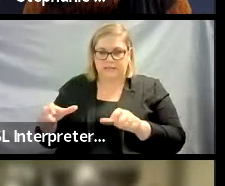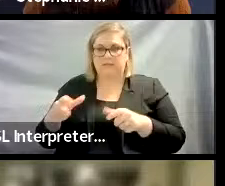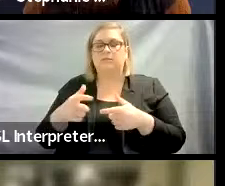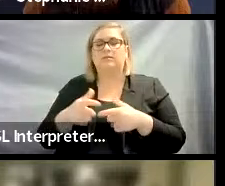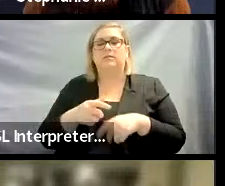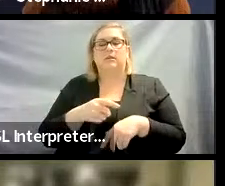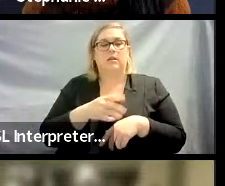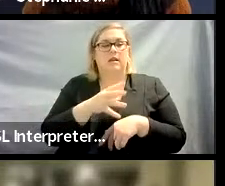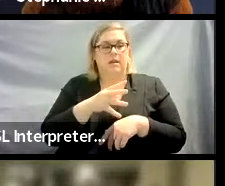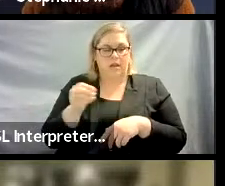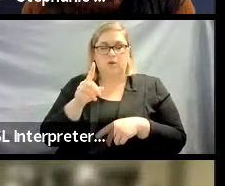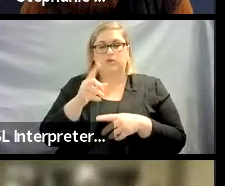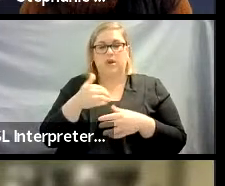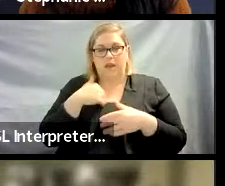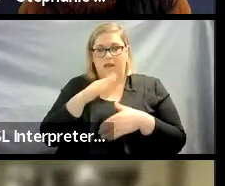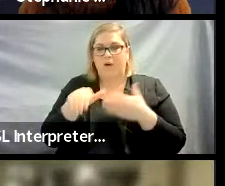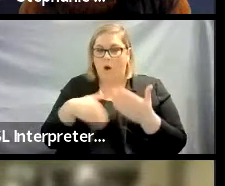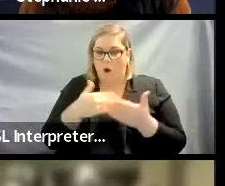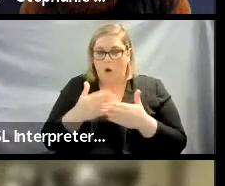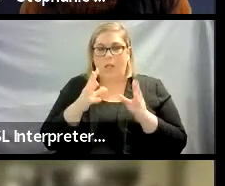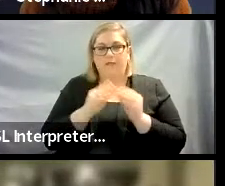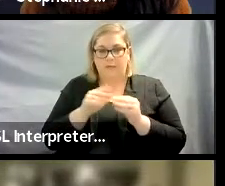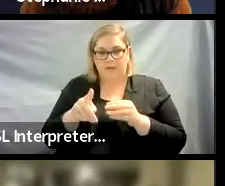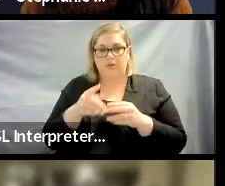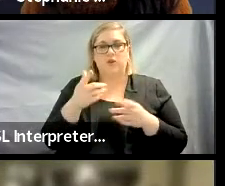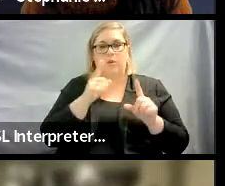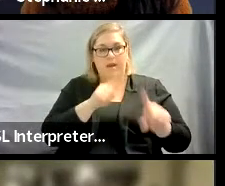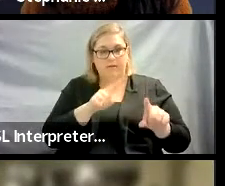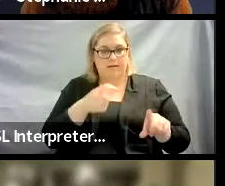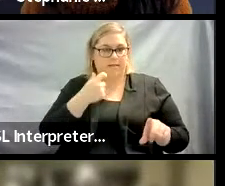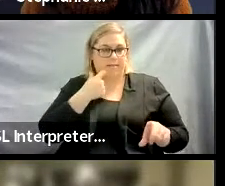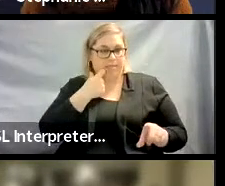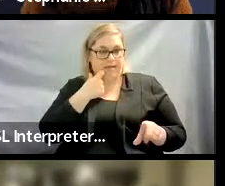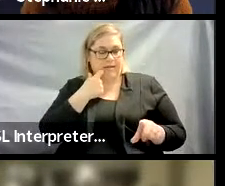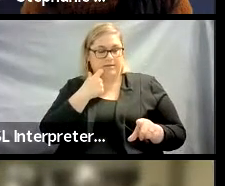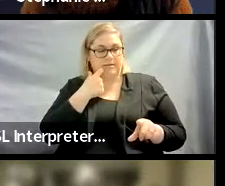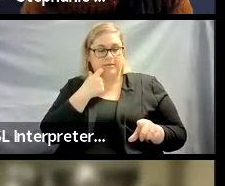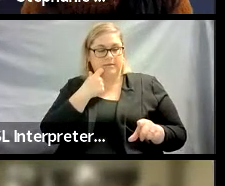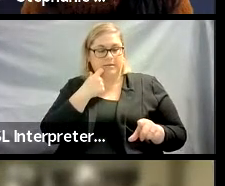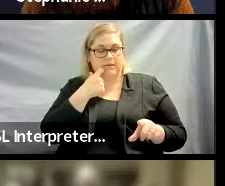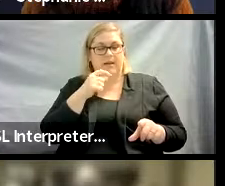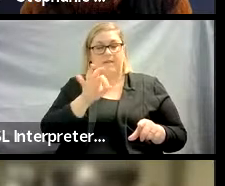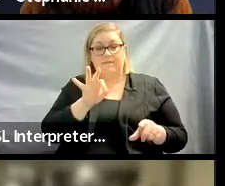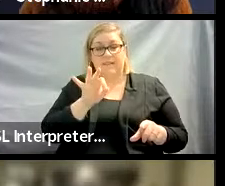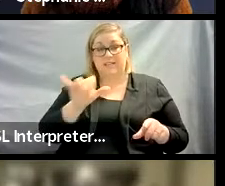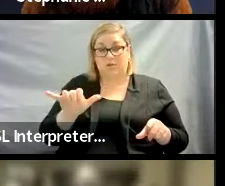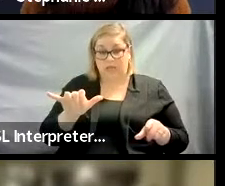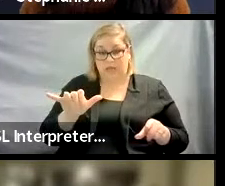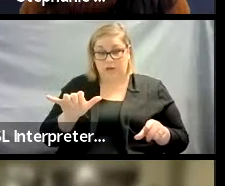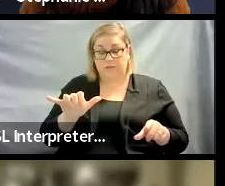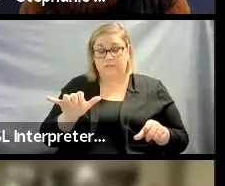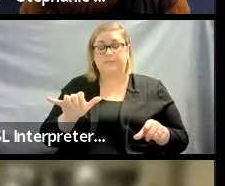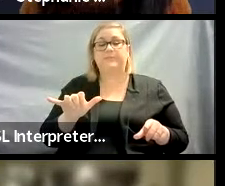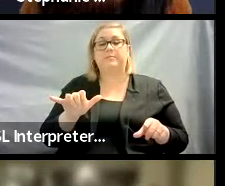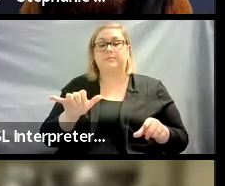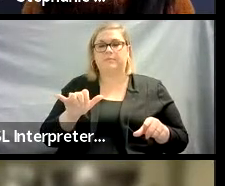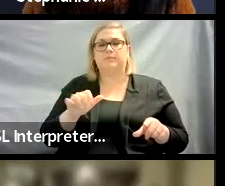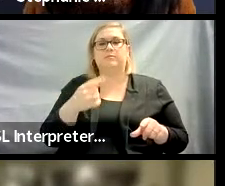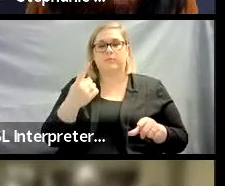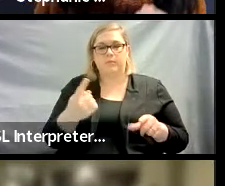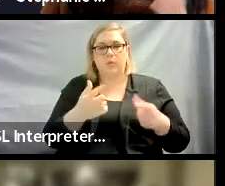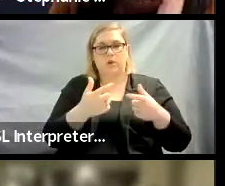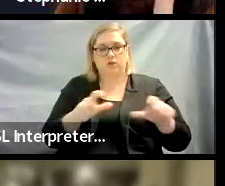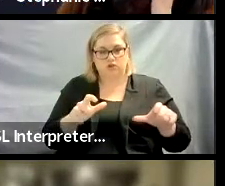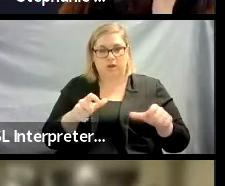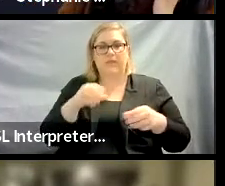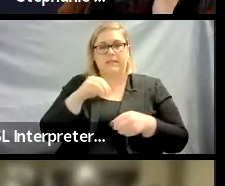have all of the meetings that you attended in this last fiscal year with us as a check that's in